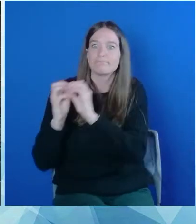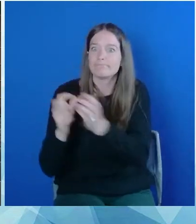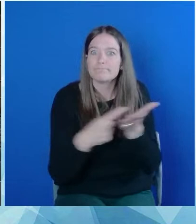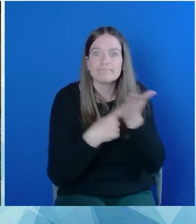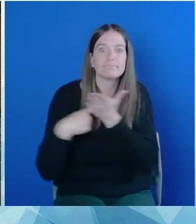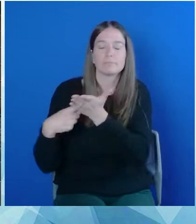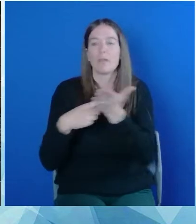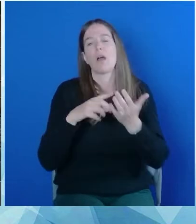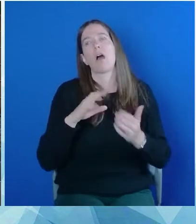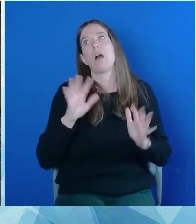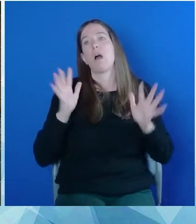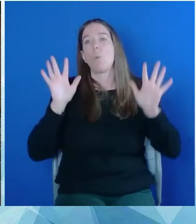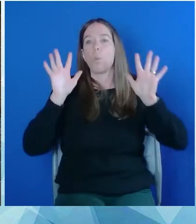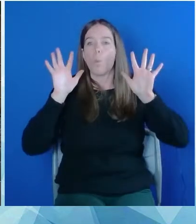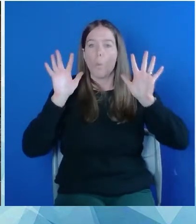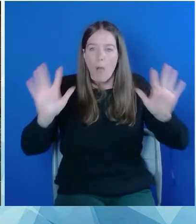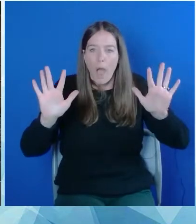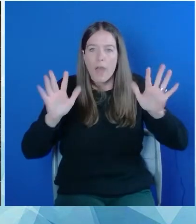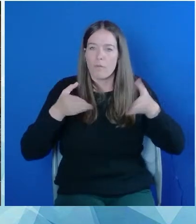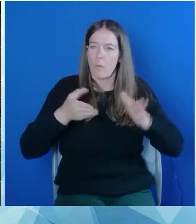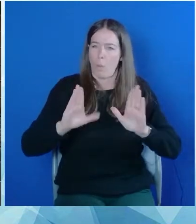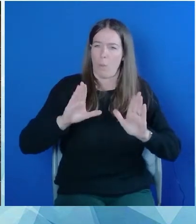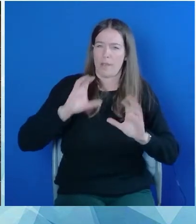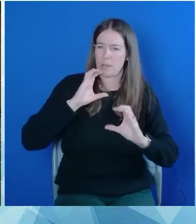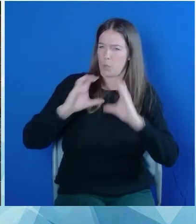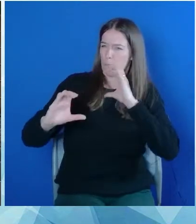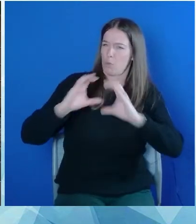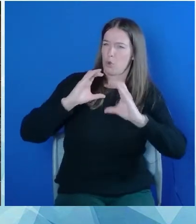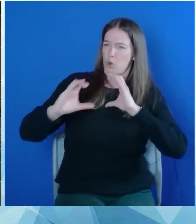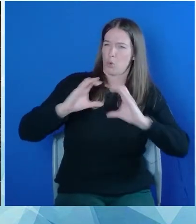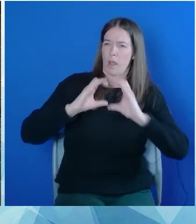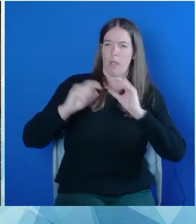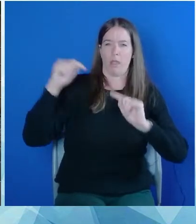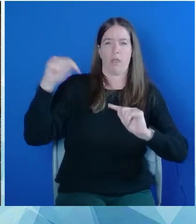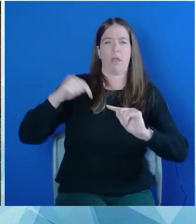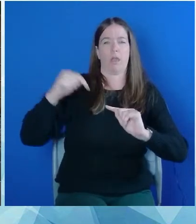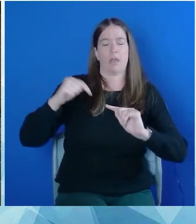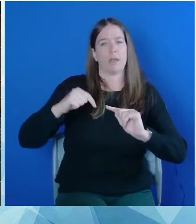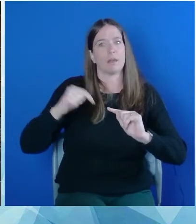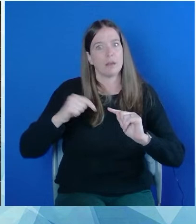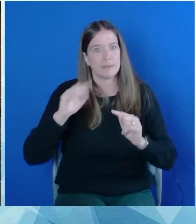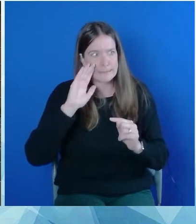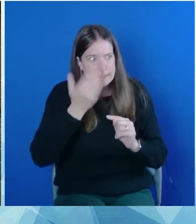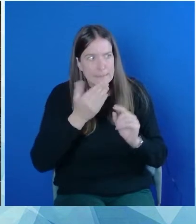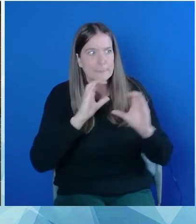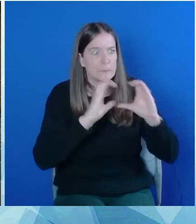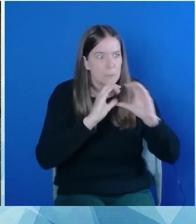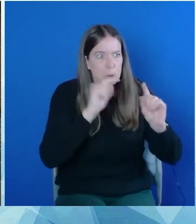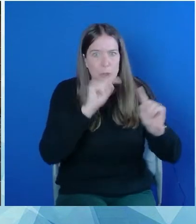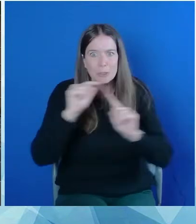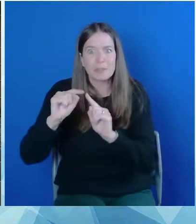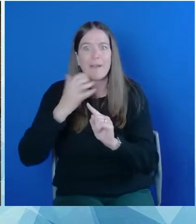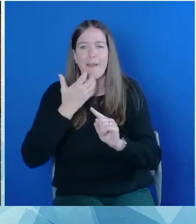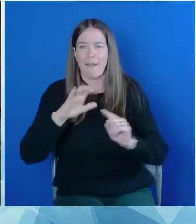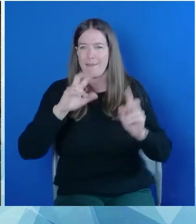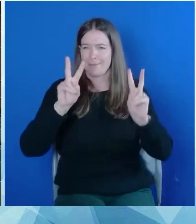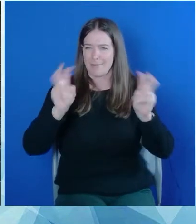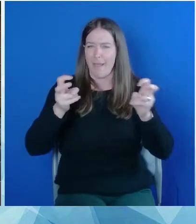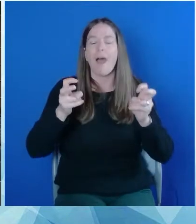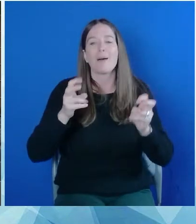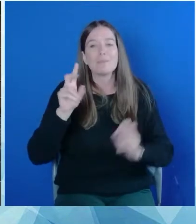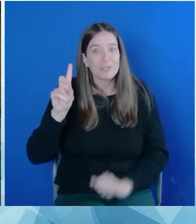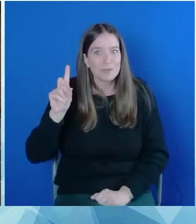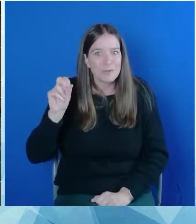keeps coming up as something that the agency is struggling with, so I'm thrilled that Ms. Williams is new to us fairly recently, from